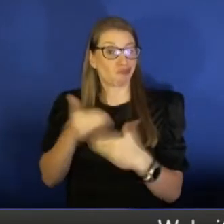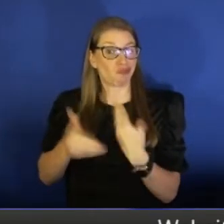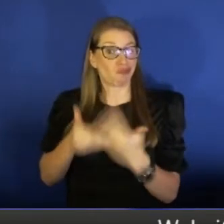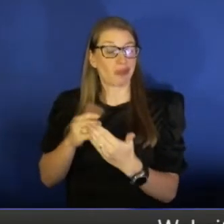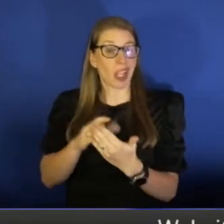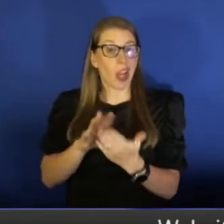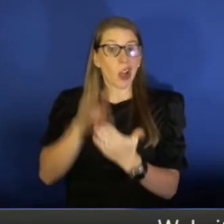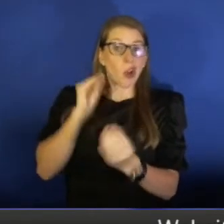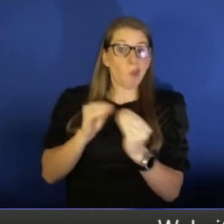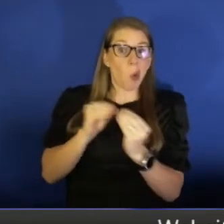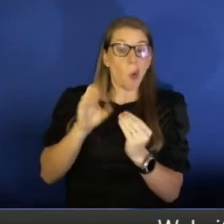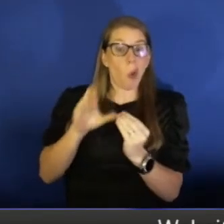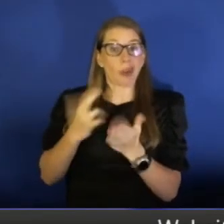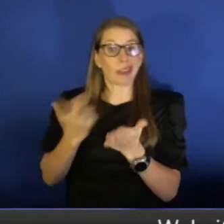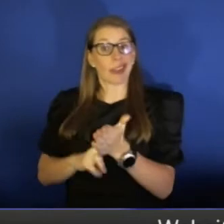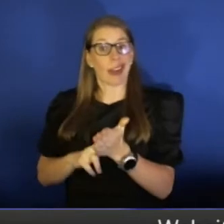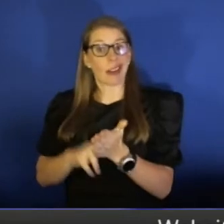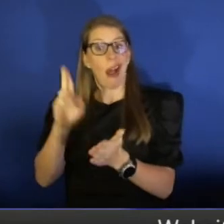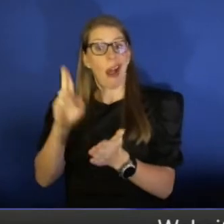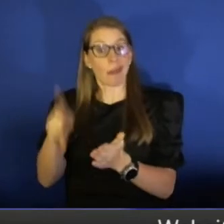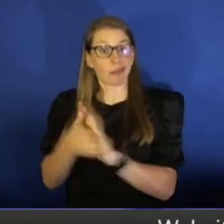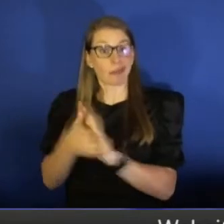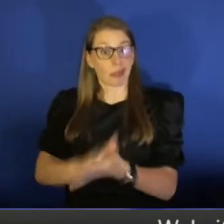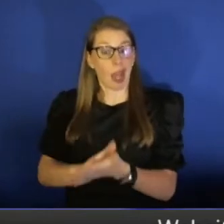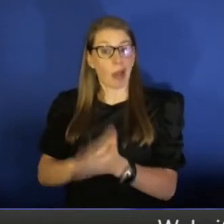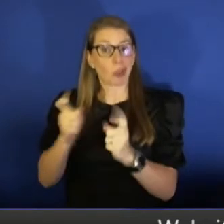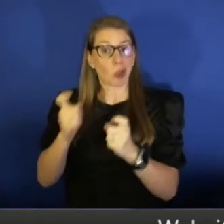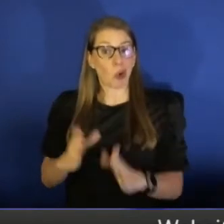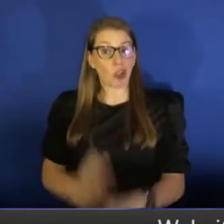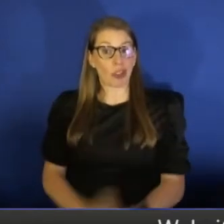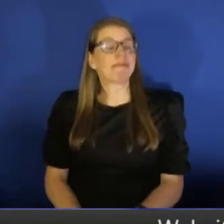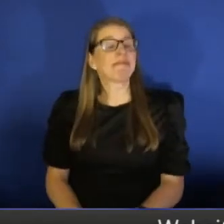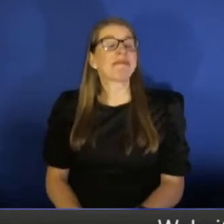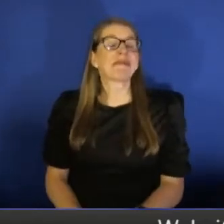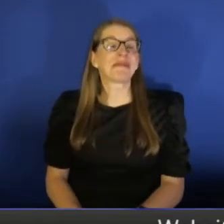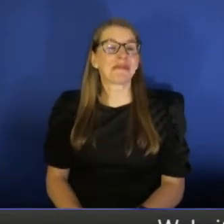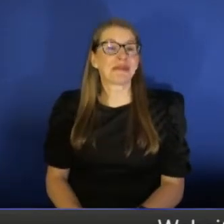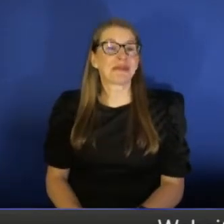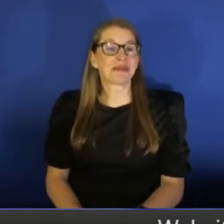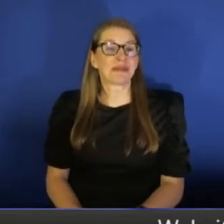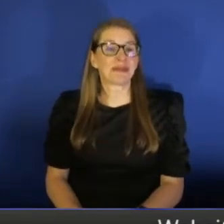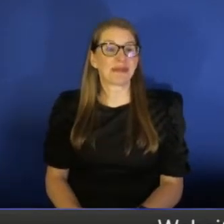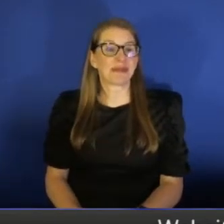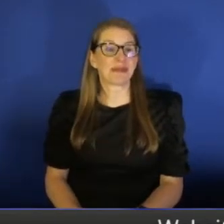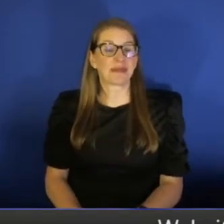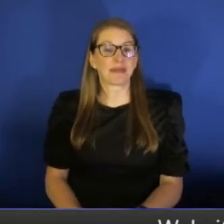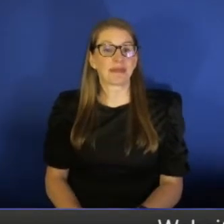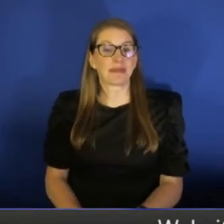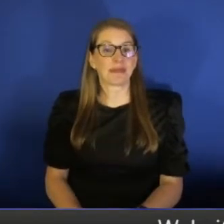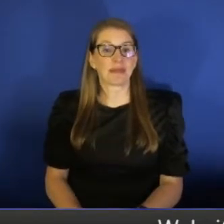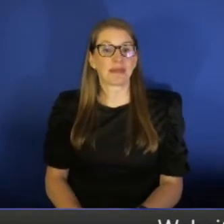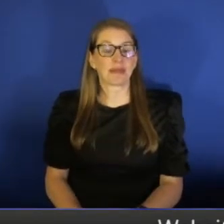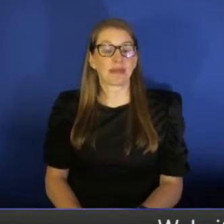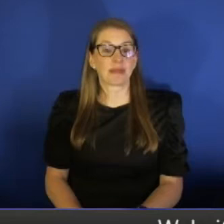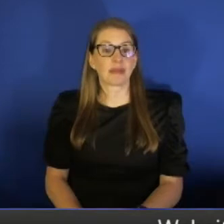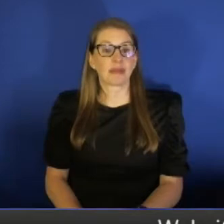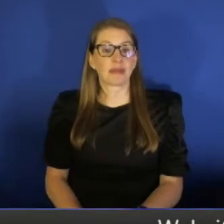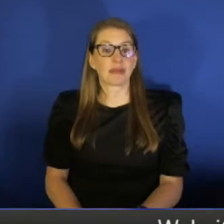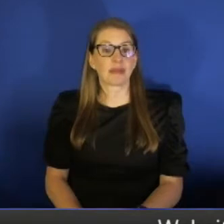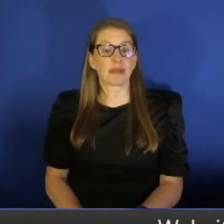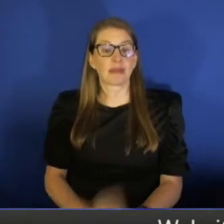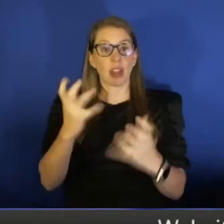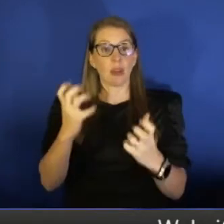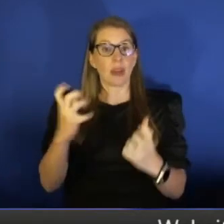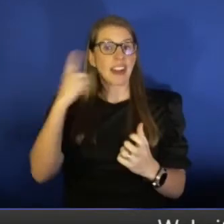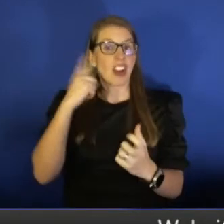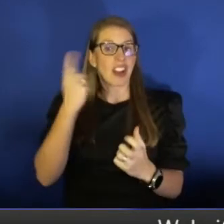or sign up to be a donor. All right, let's talk about something, Skippy. I want to hear a little bit of your music, and then I want